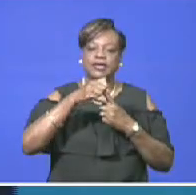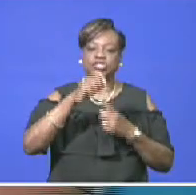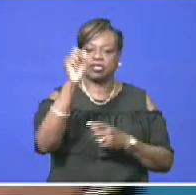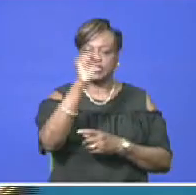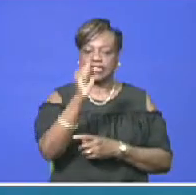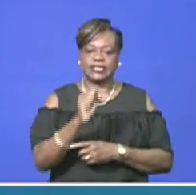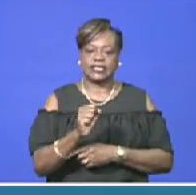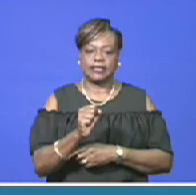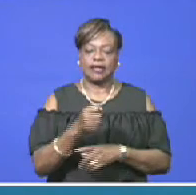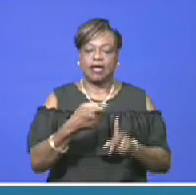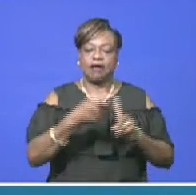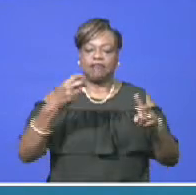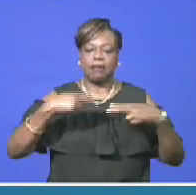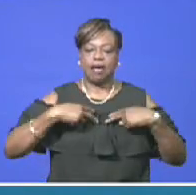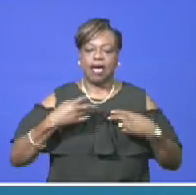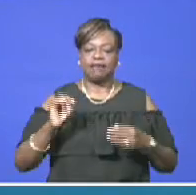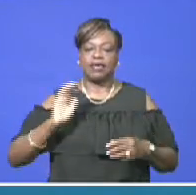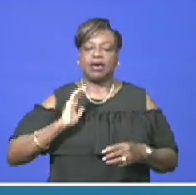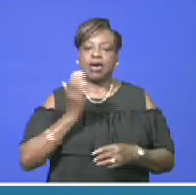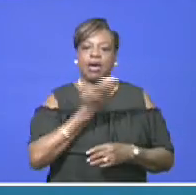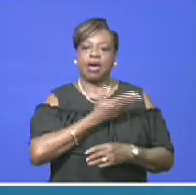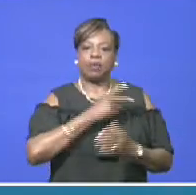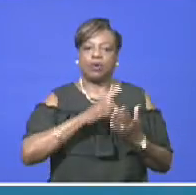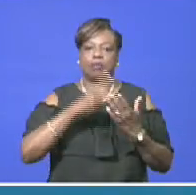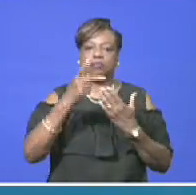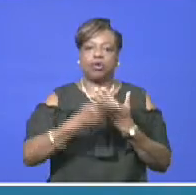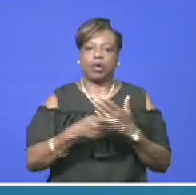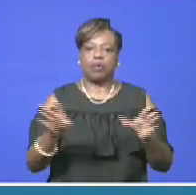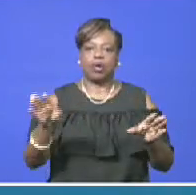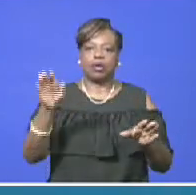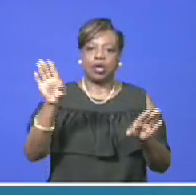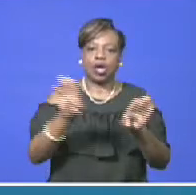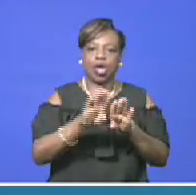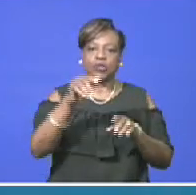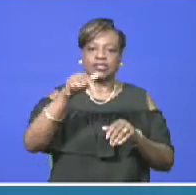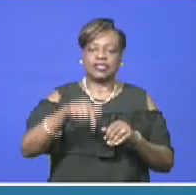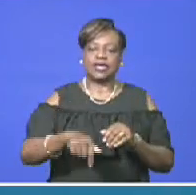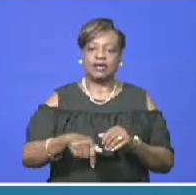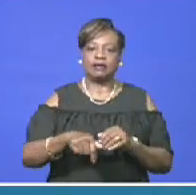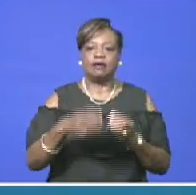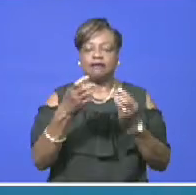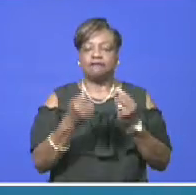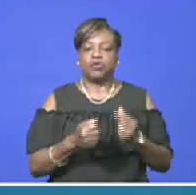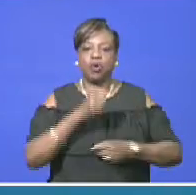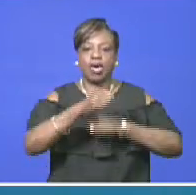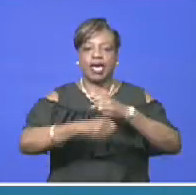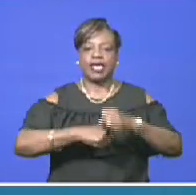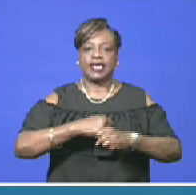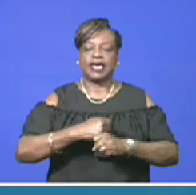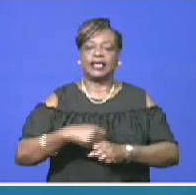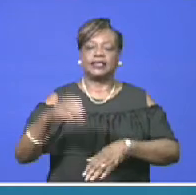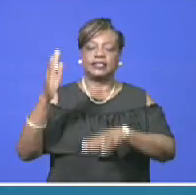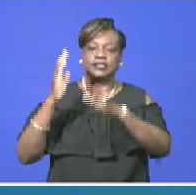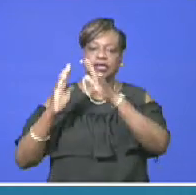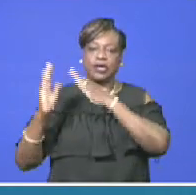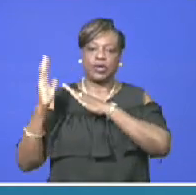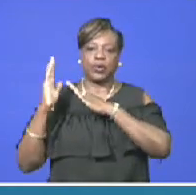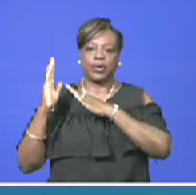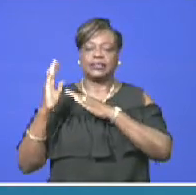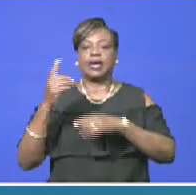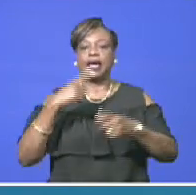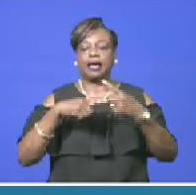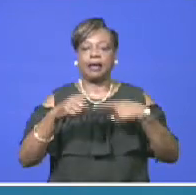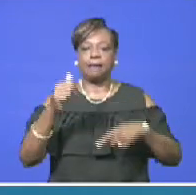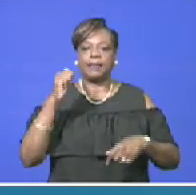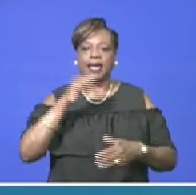From having our program shut down a couple years ago to come back this year, and really just, you know, I think there was a lot of people that were just, you know,